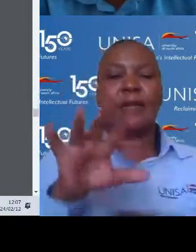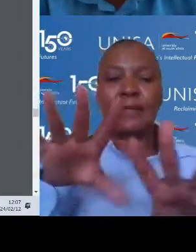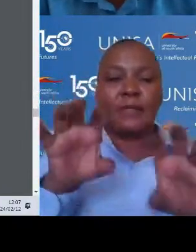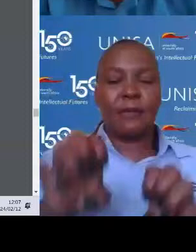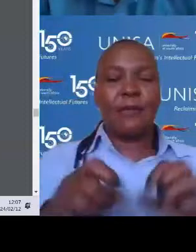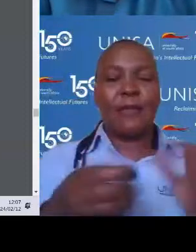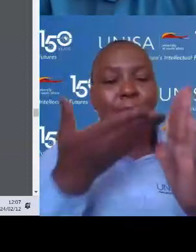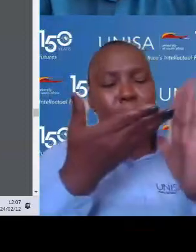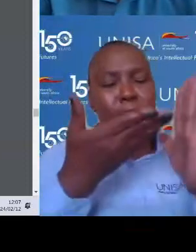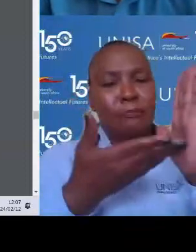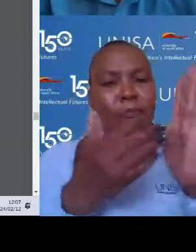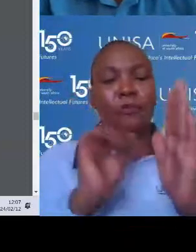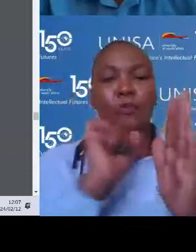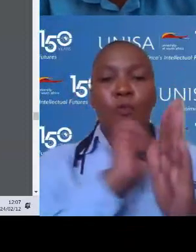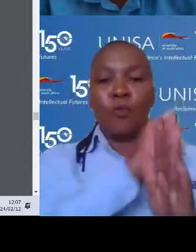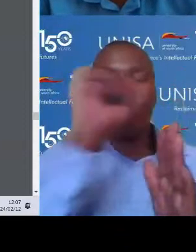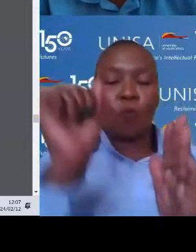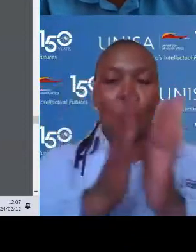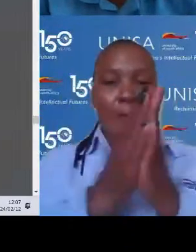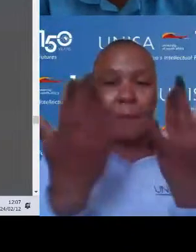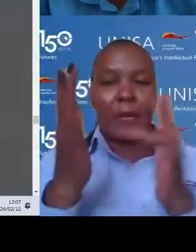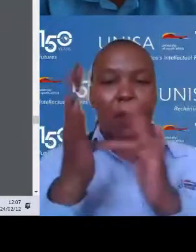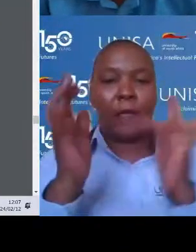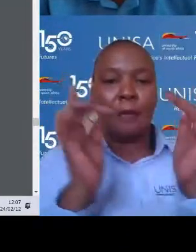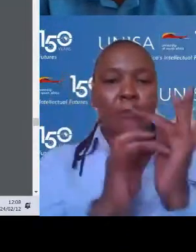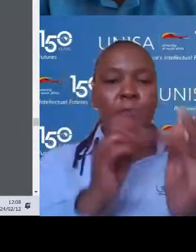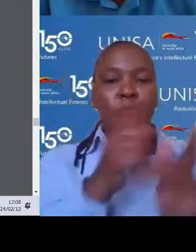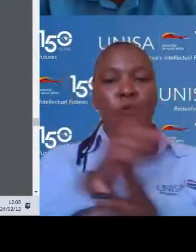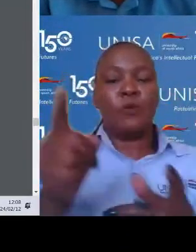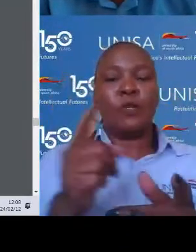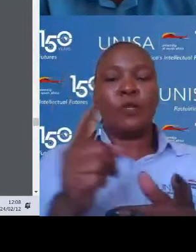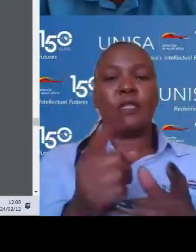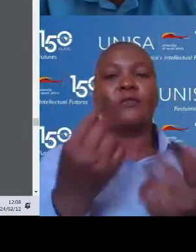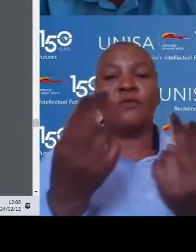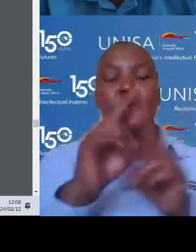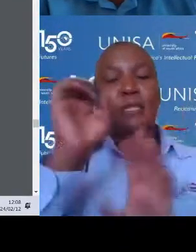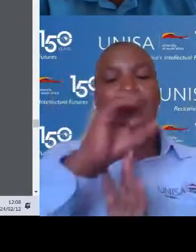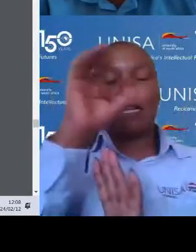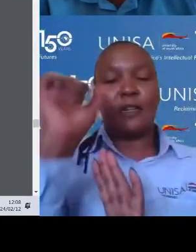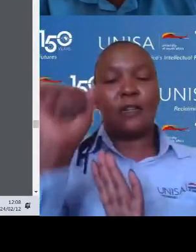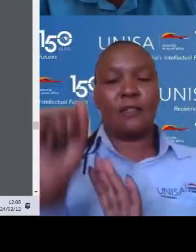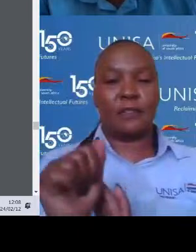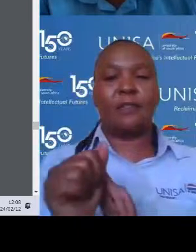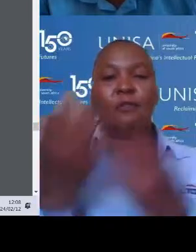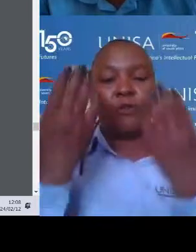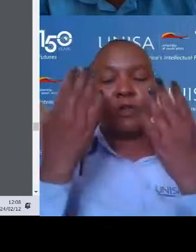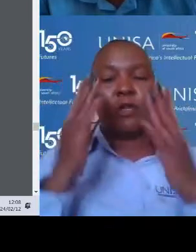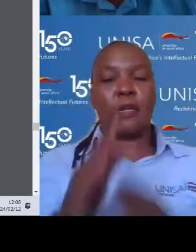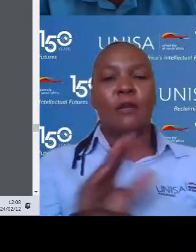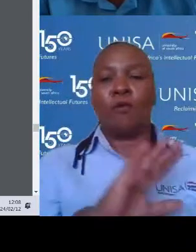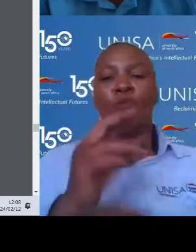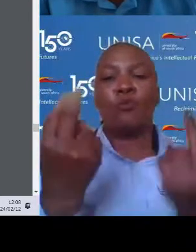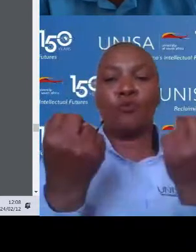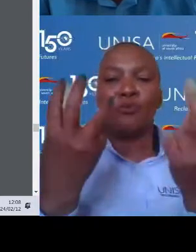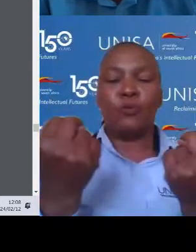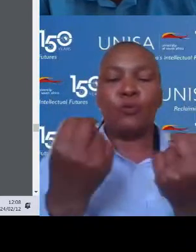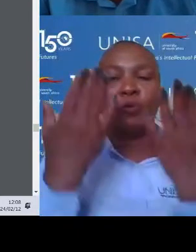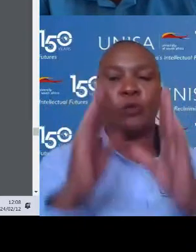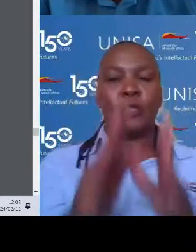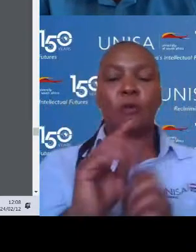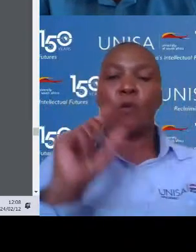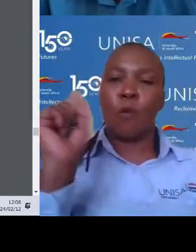Bible as a UNISA student, not only as a new student, but as a student registered